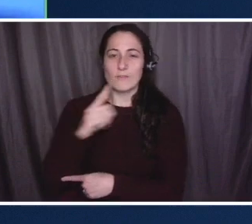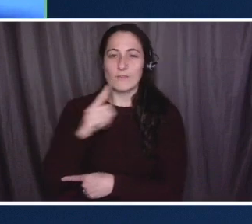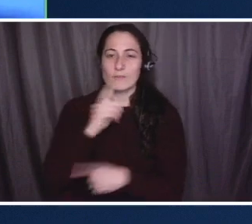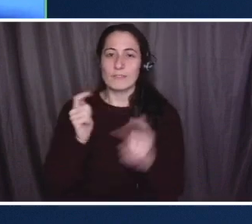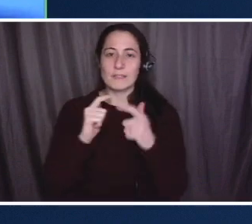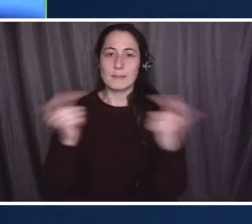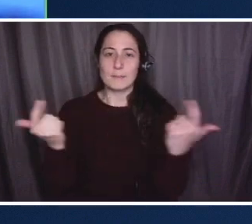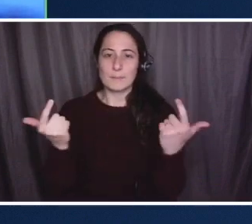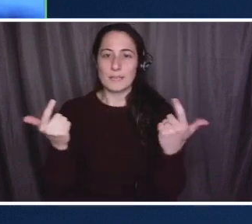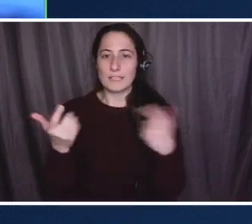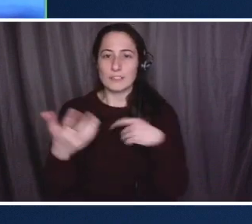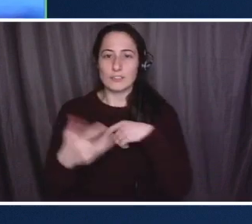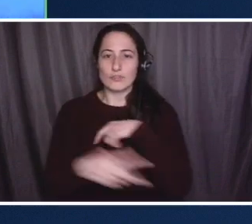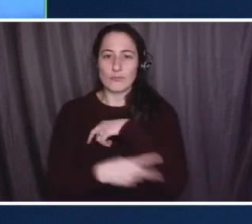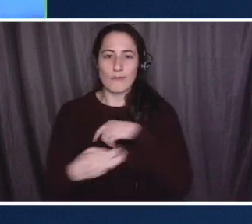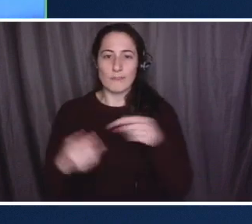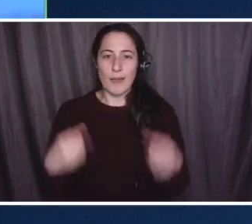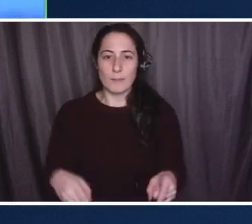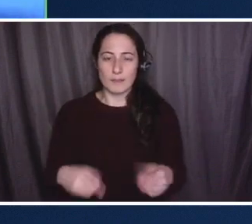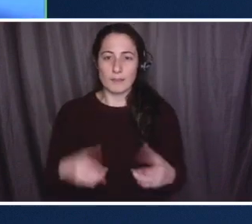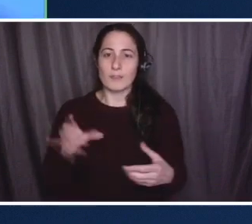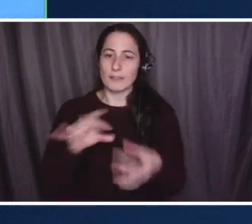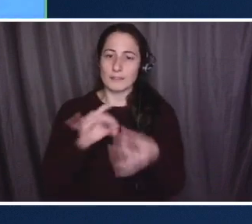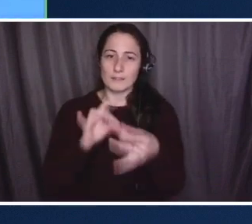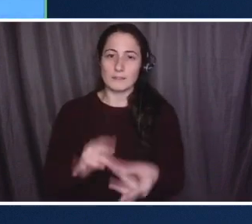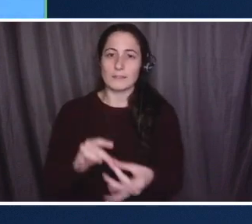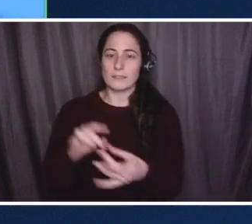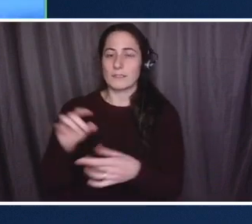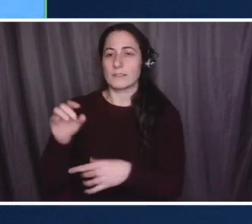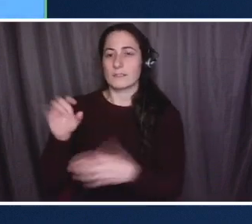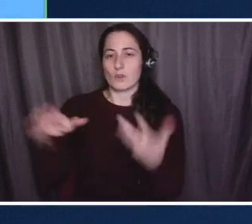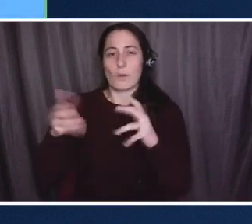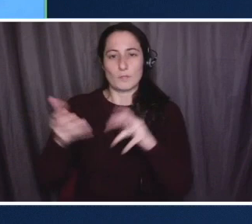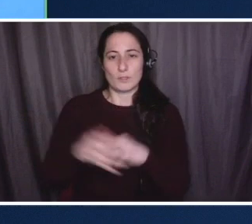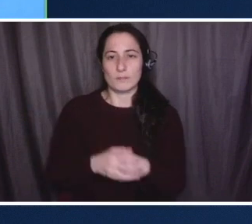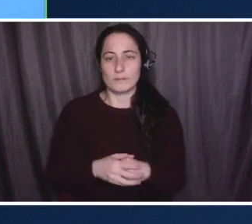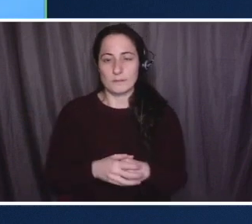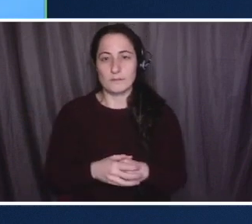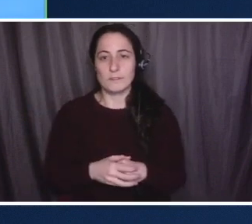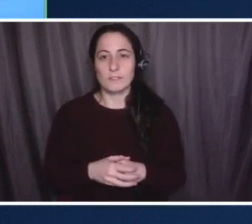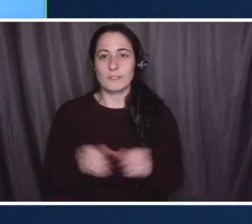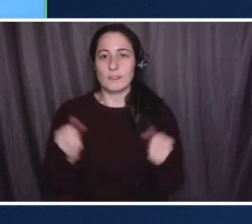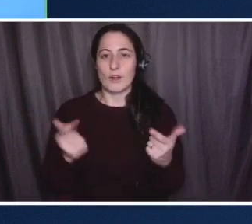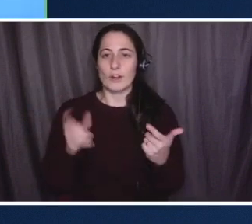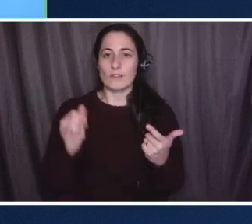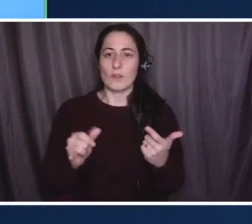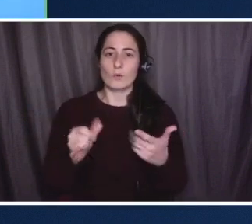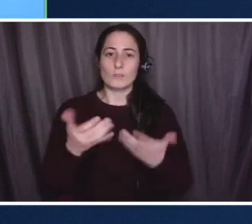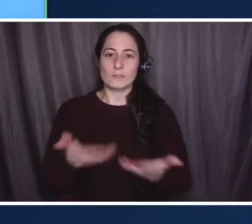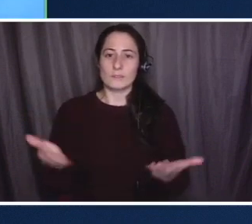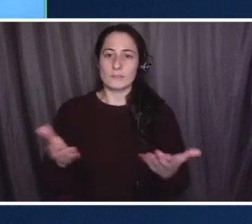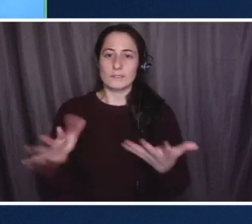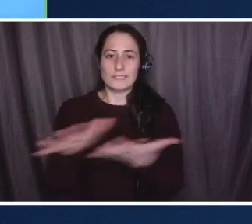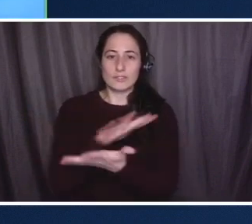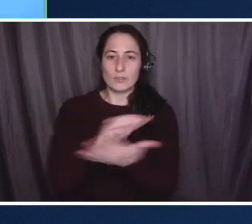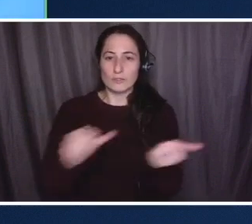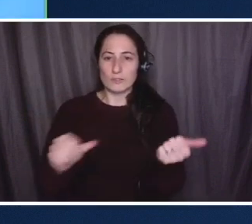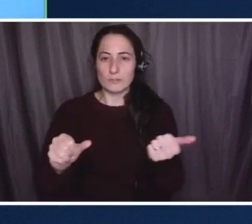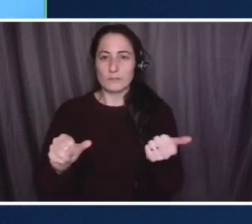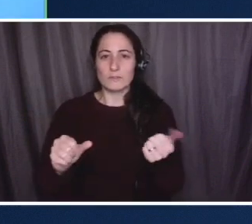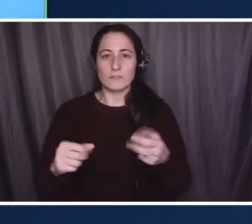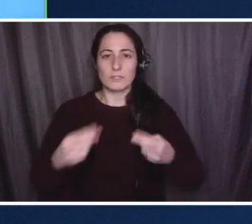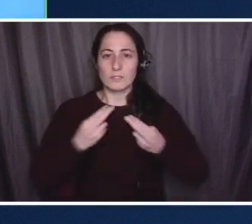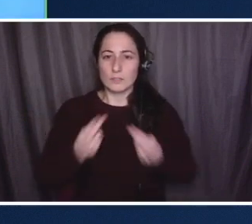China. This is about corruption. All of this destruction of human and